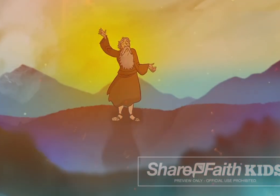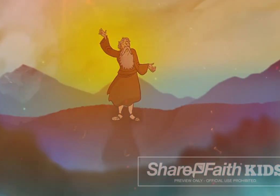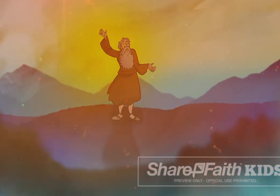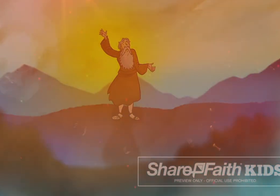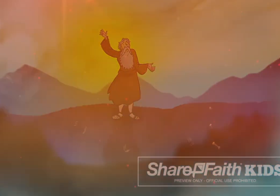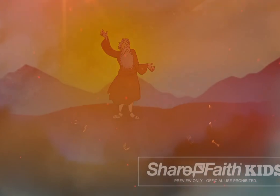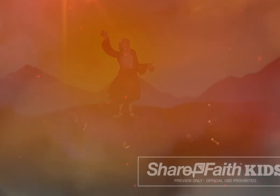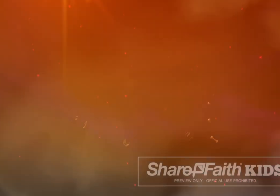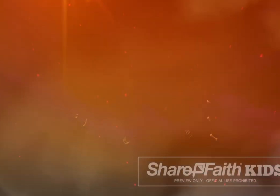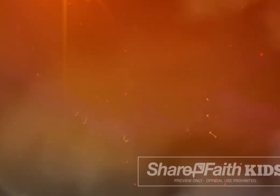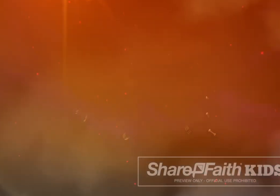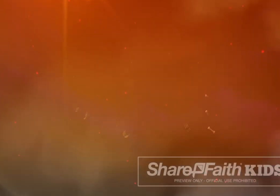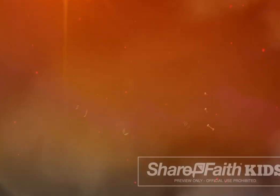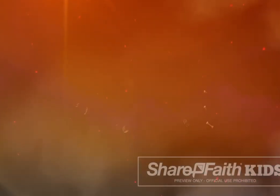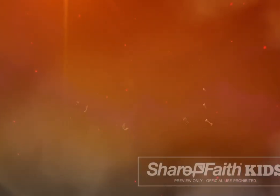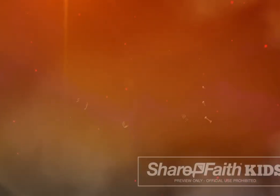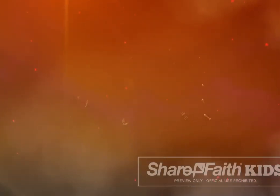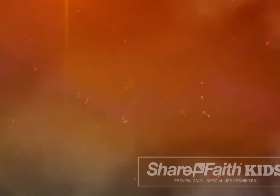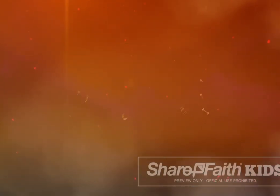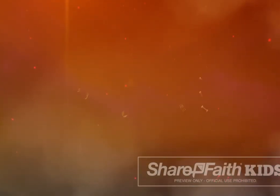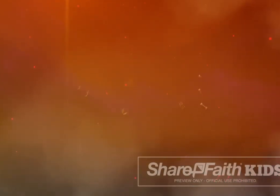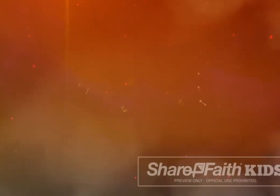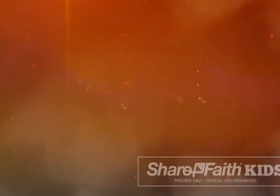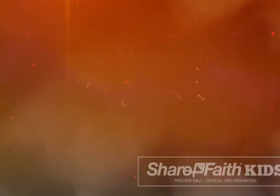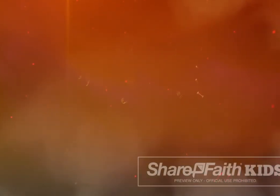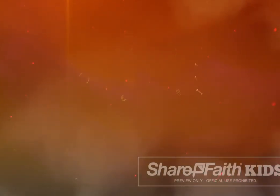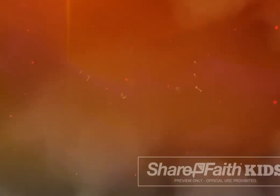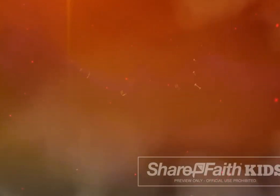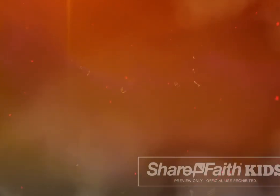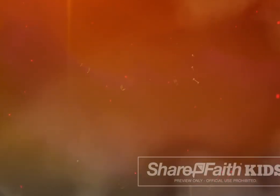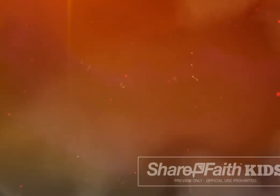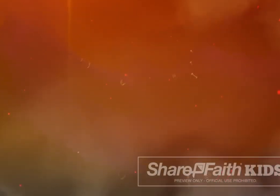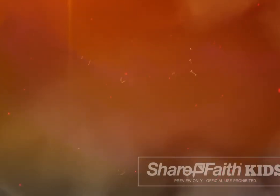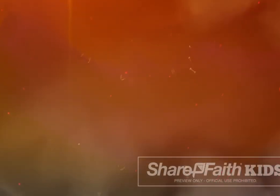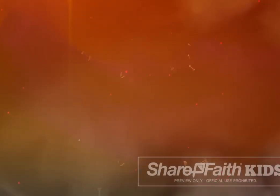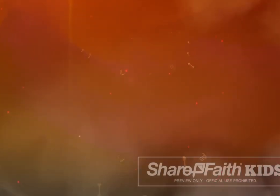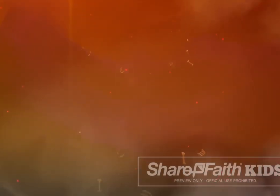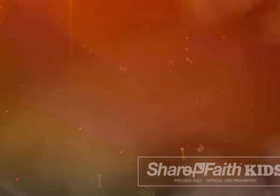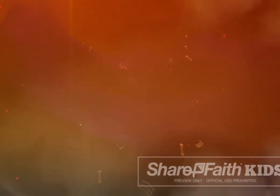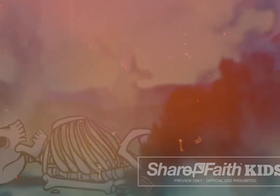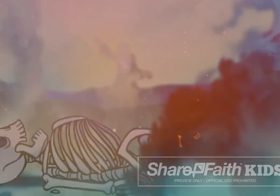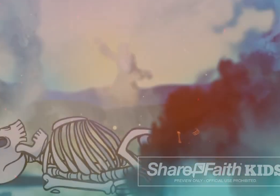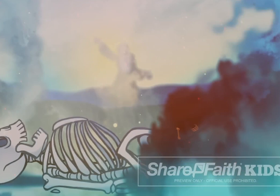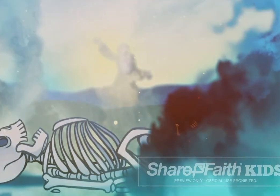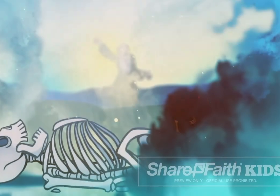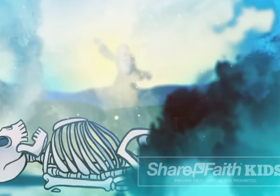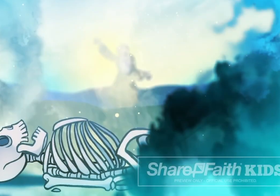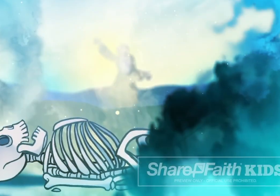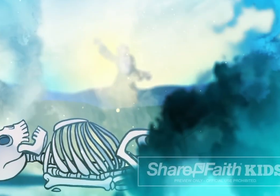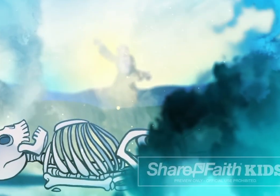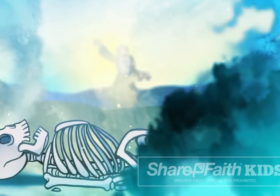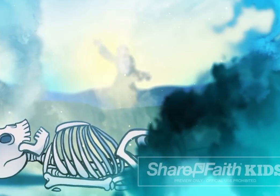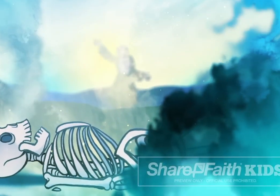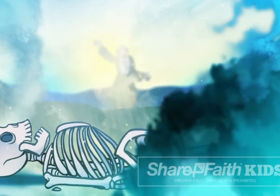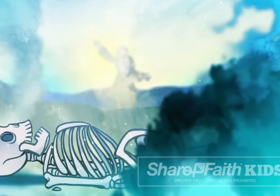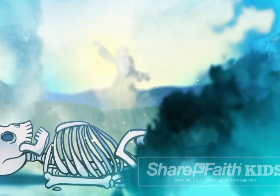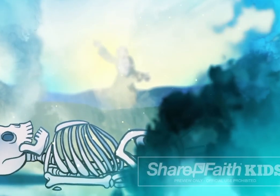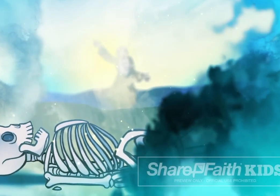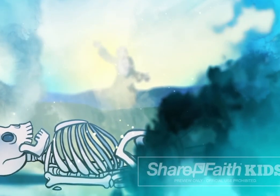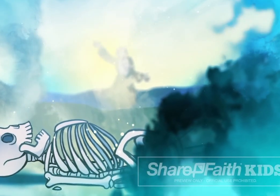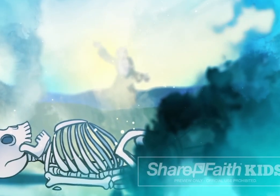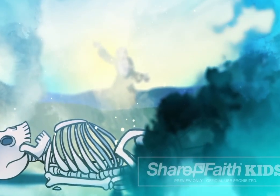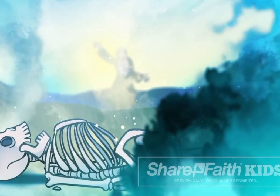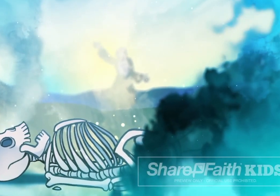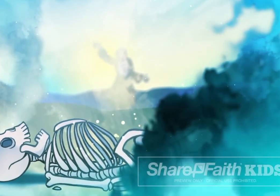rattling sound filled the valley. The bones of each body came together and connected themselves to form